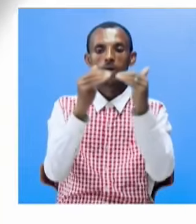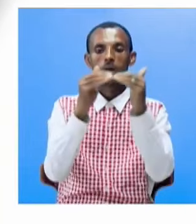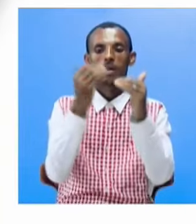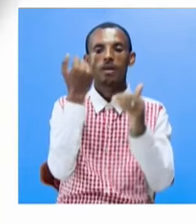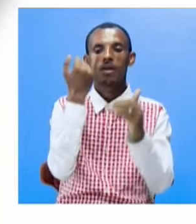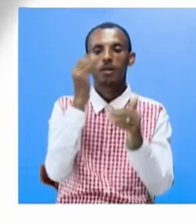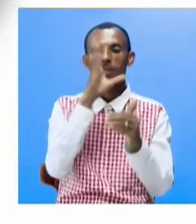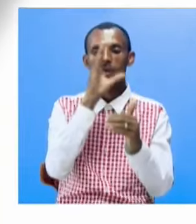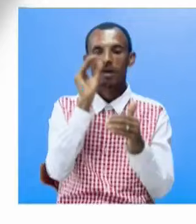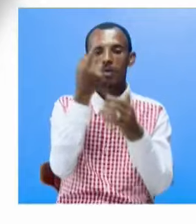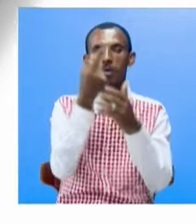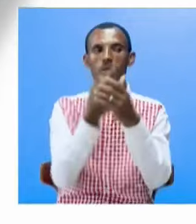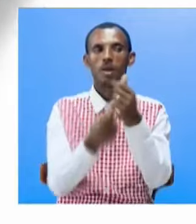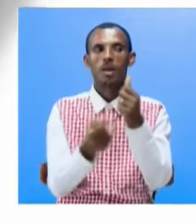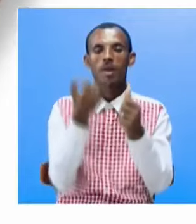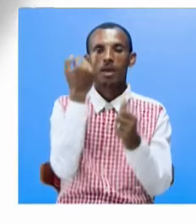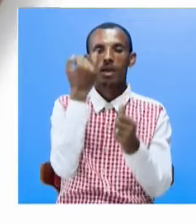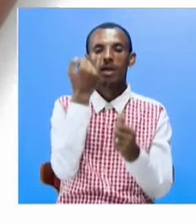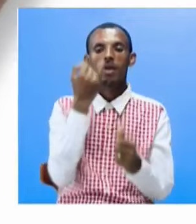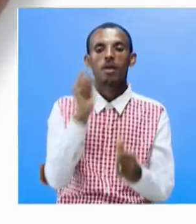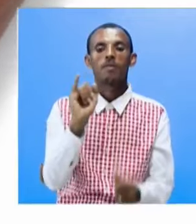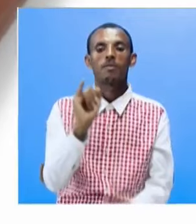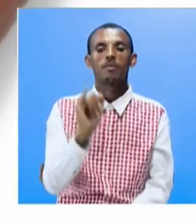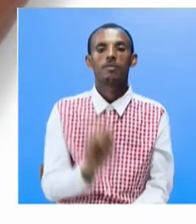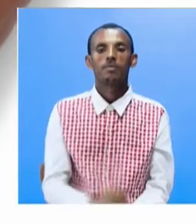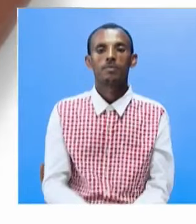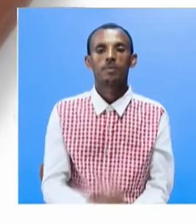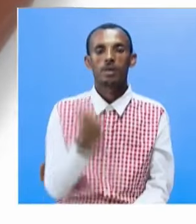if and only if